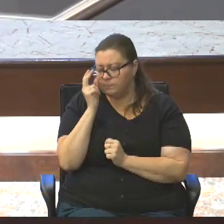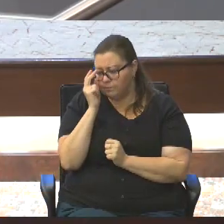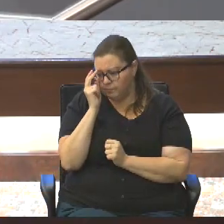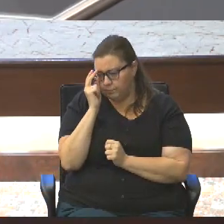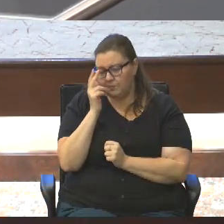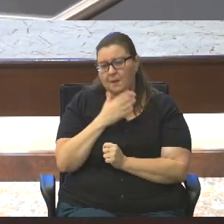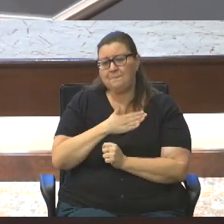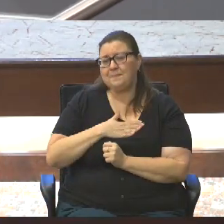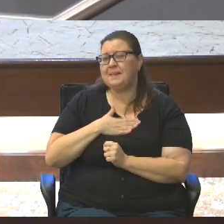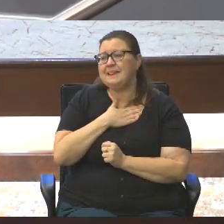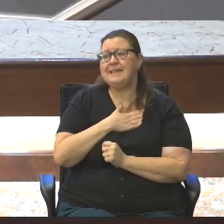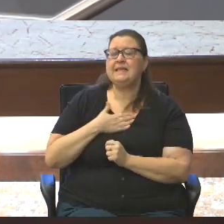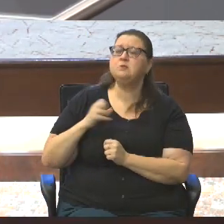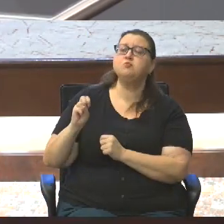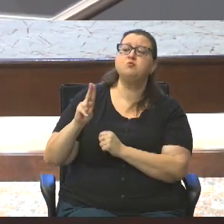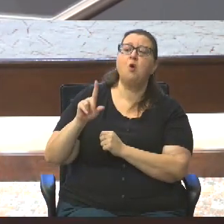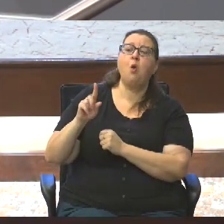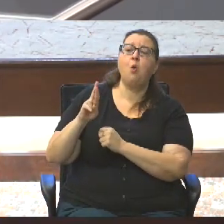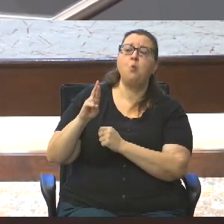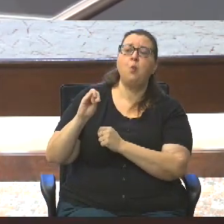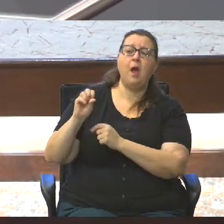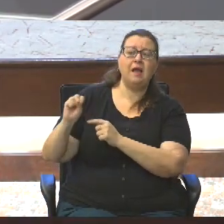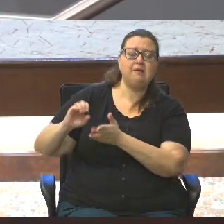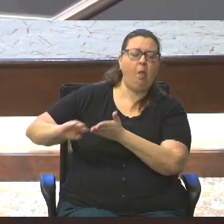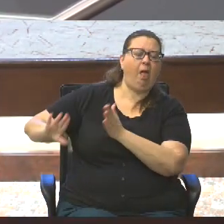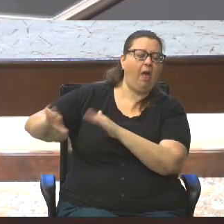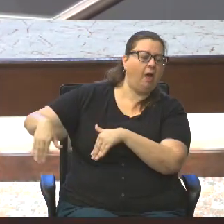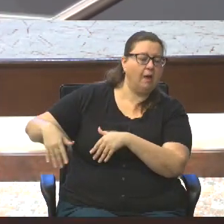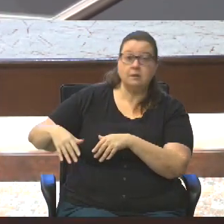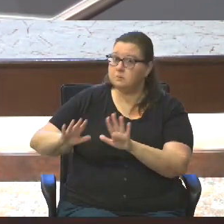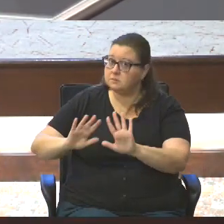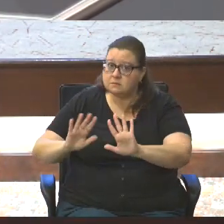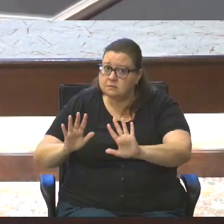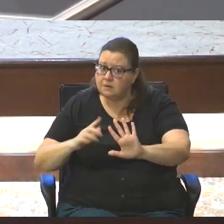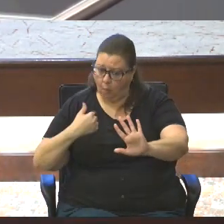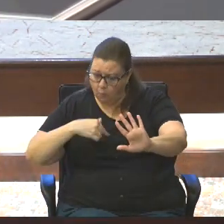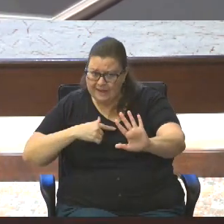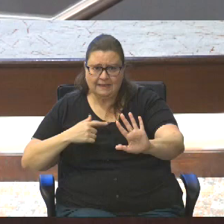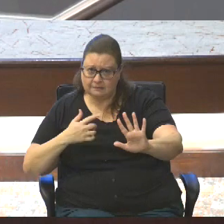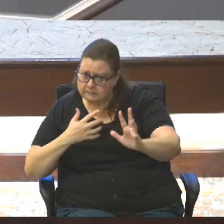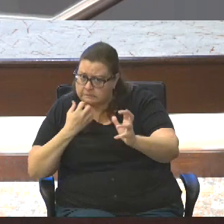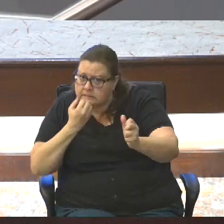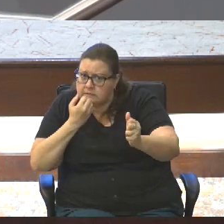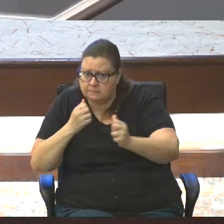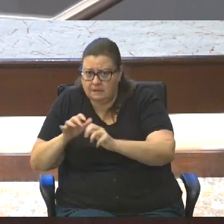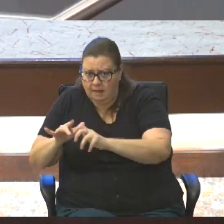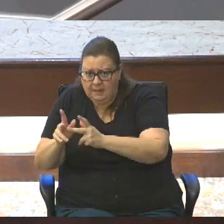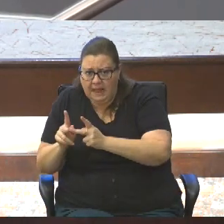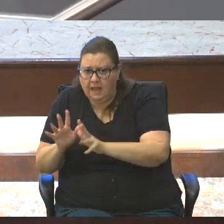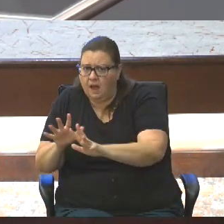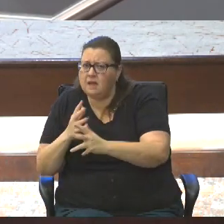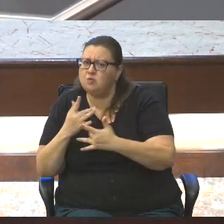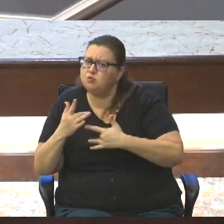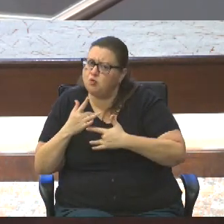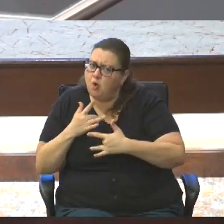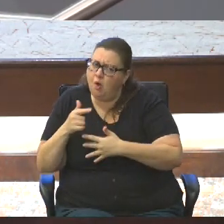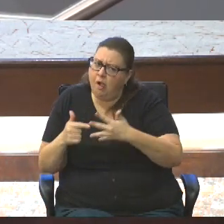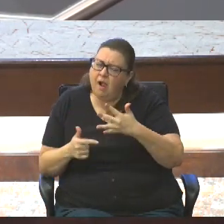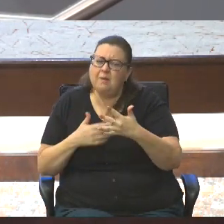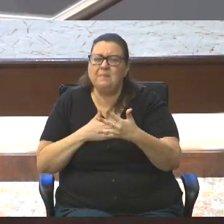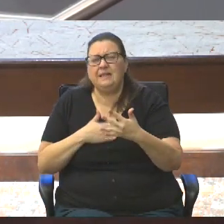Please don't write us off. There are many of us that are concerned, and we would appreciate some sort of update.